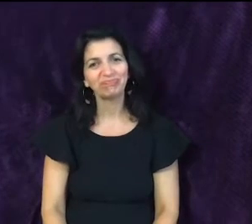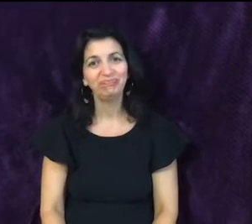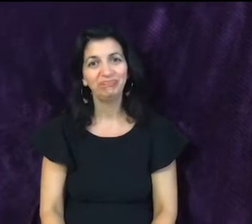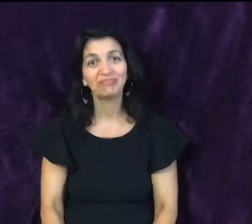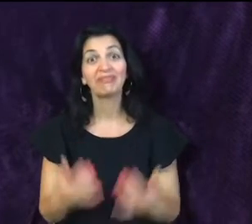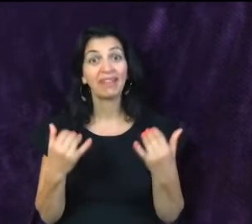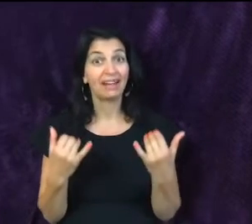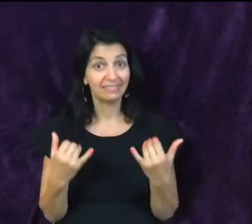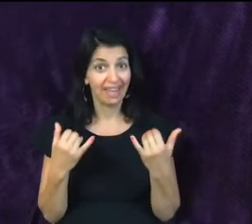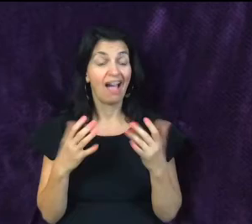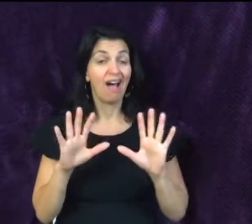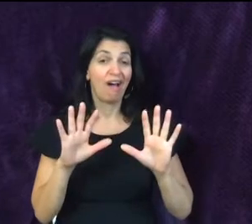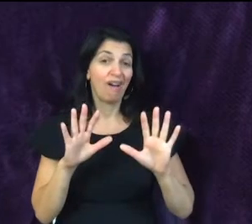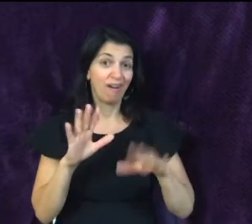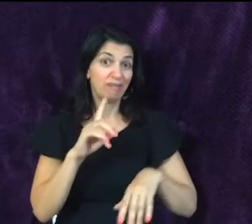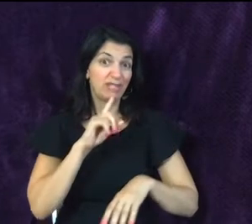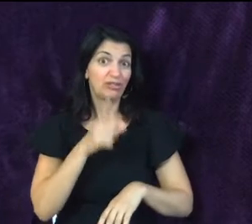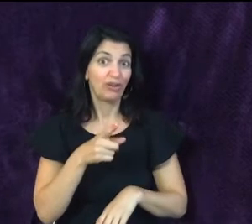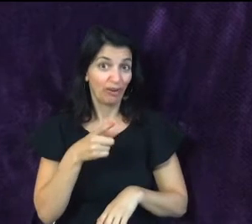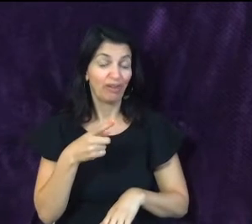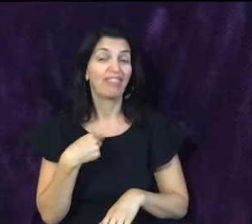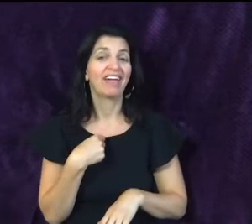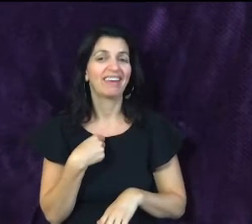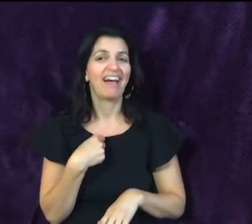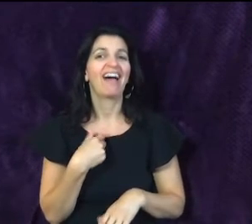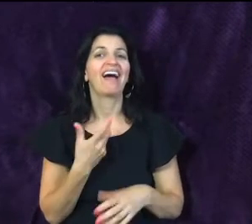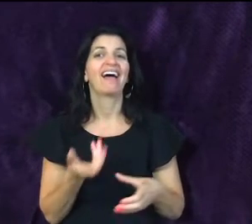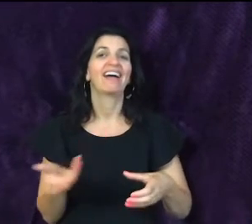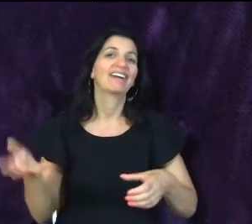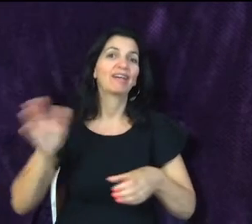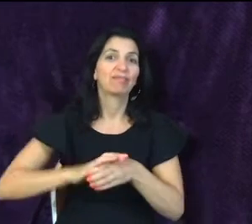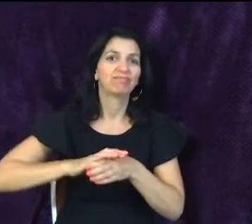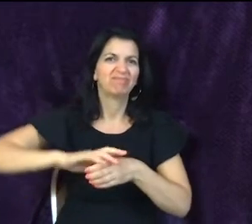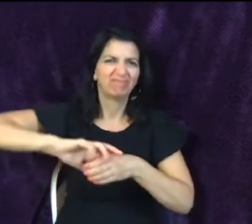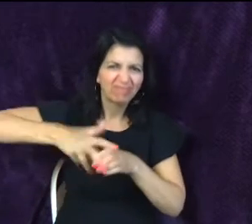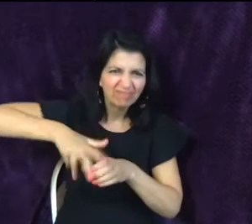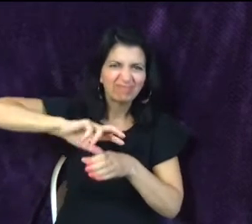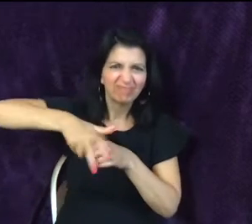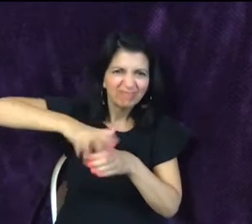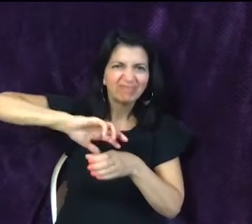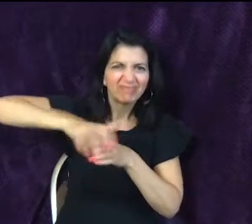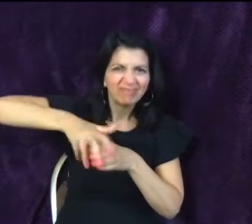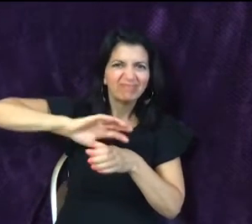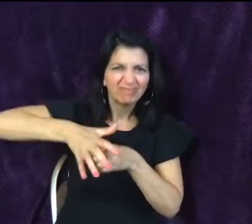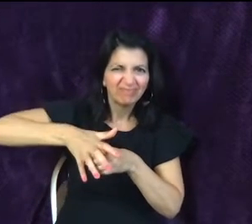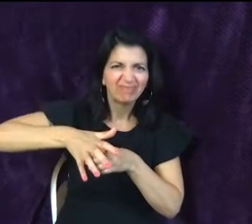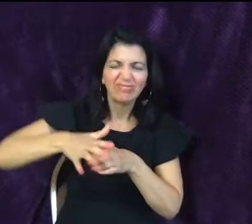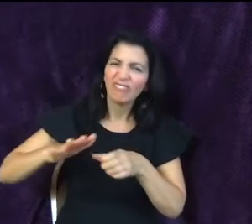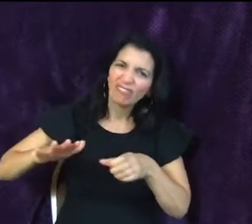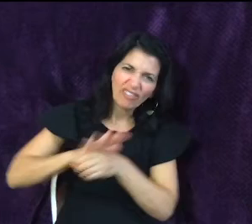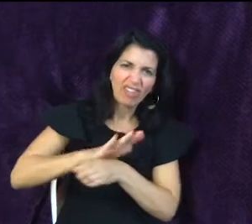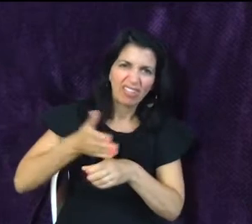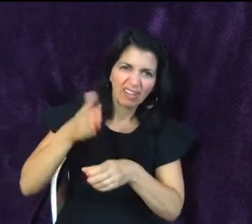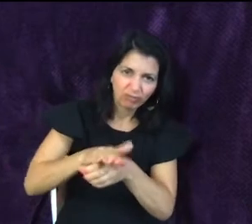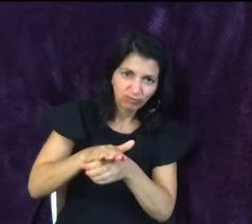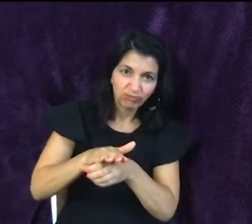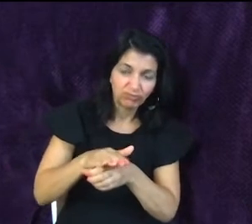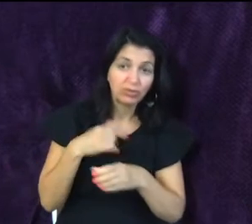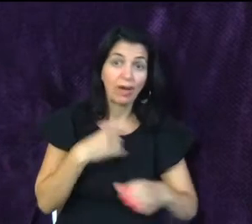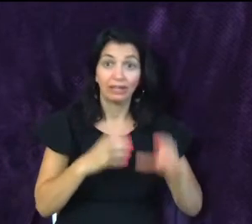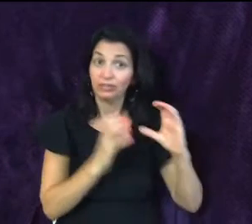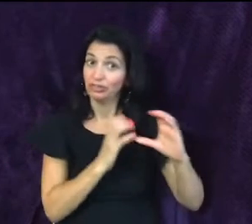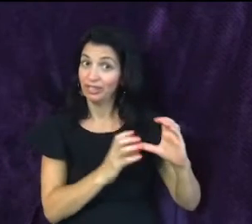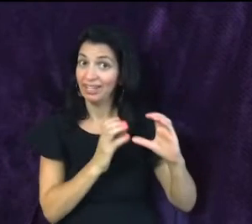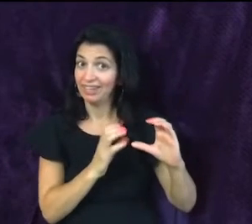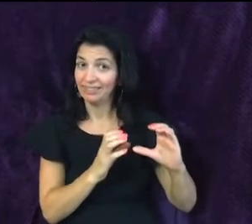And I'm going to make sure that I close it really tight so that it's sealed. And when I shake it, the rice